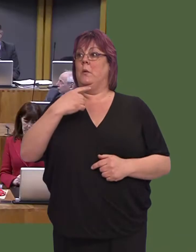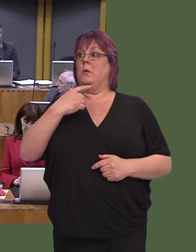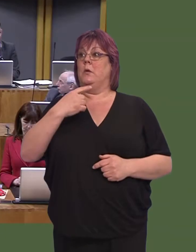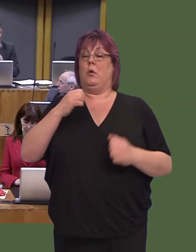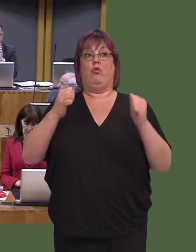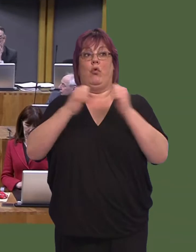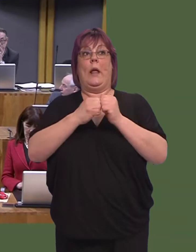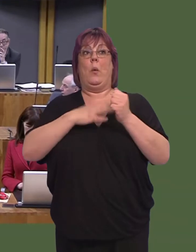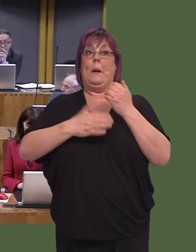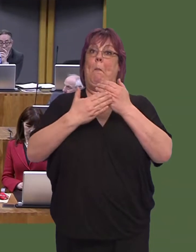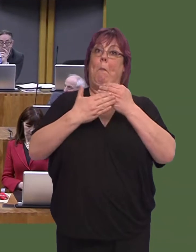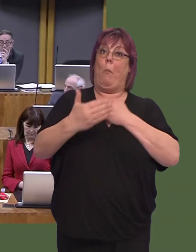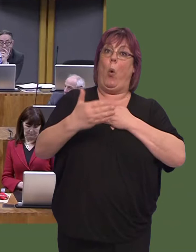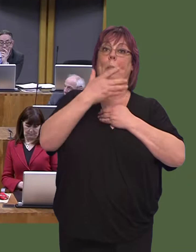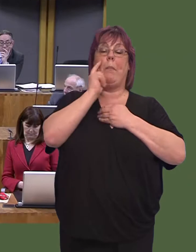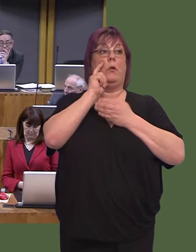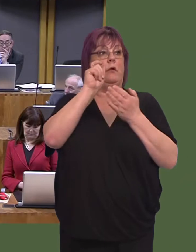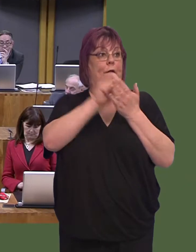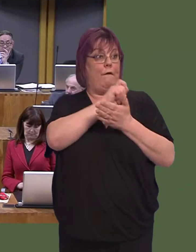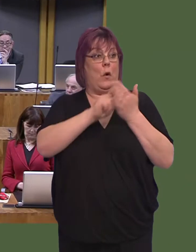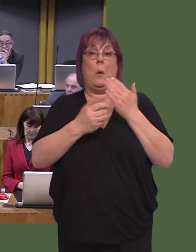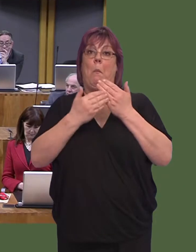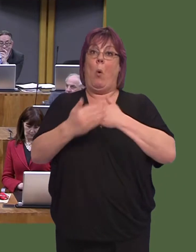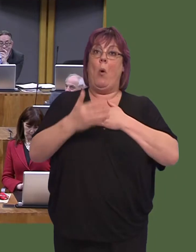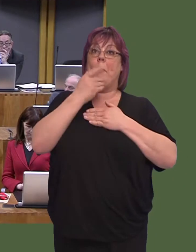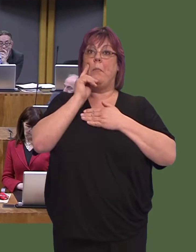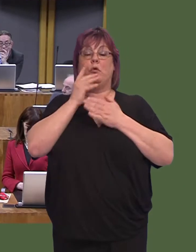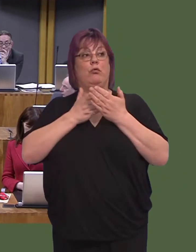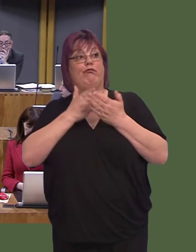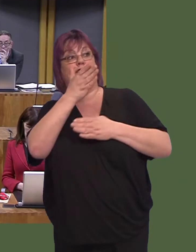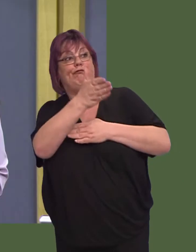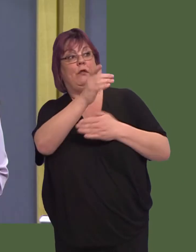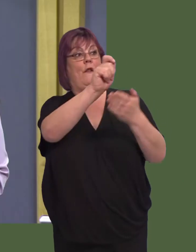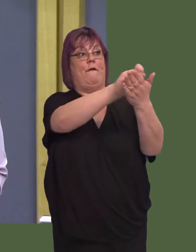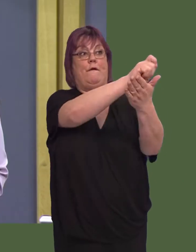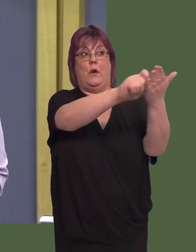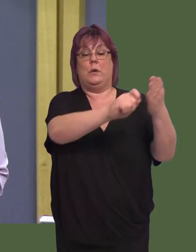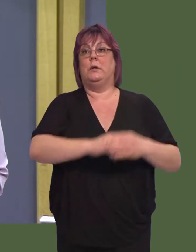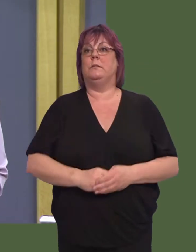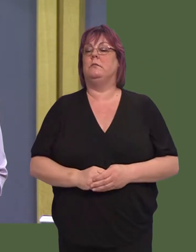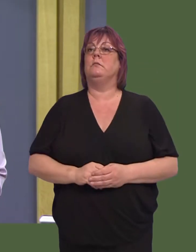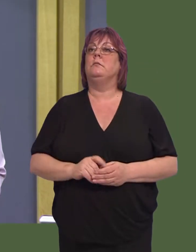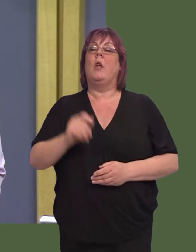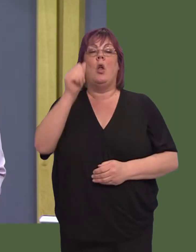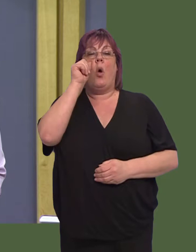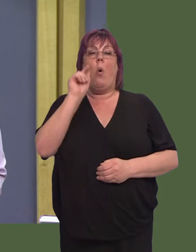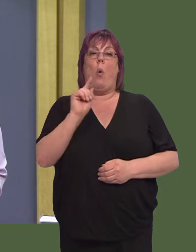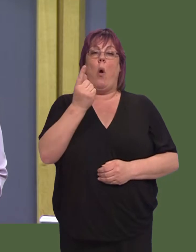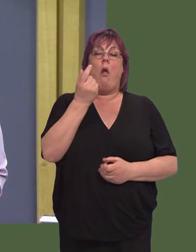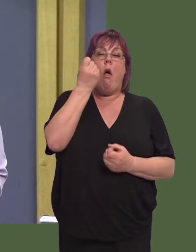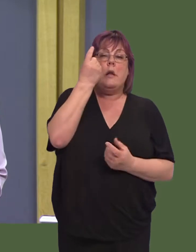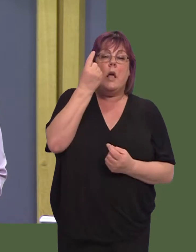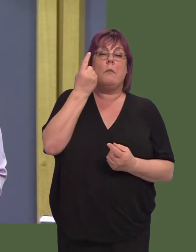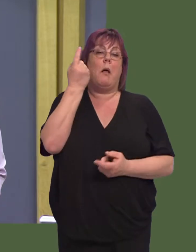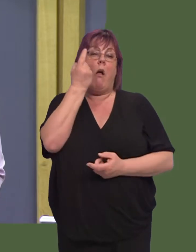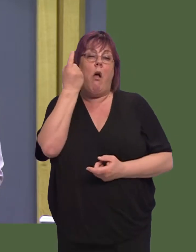increase people's engagement in the democratic process and increase turnout at elections. And I know that one idea that's being considered as part of the Welsh